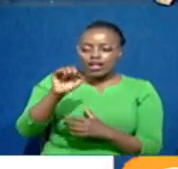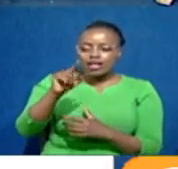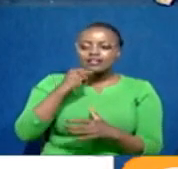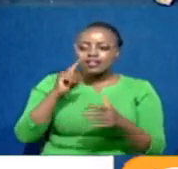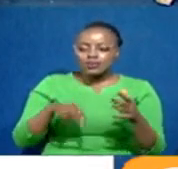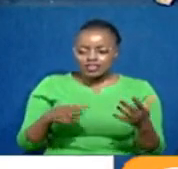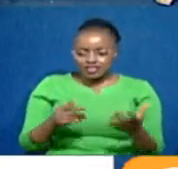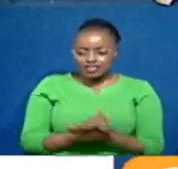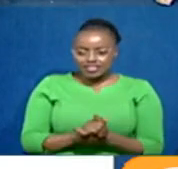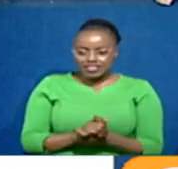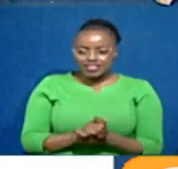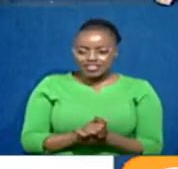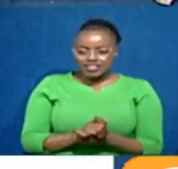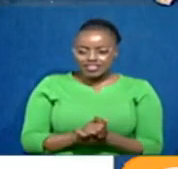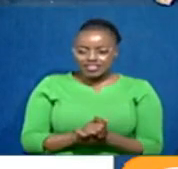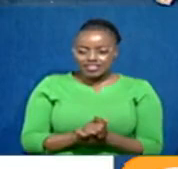says...